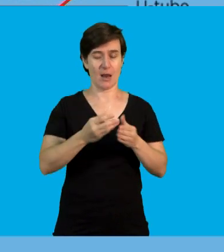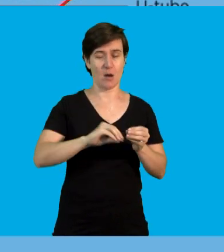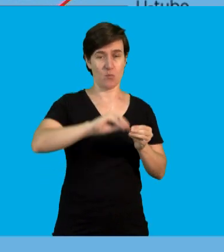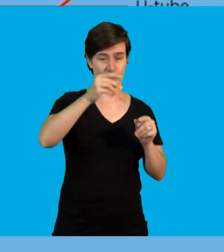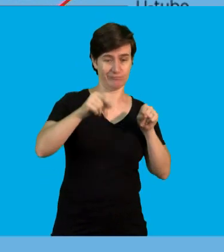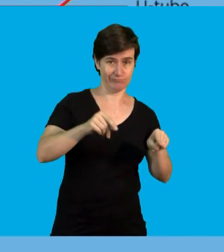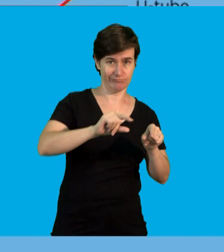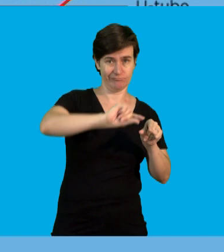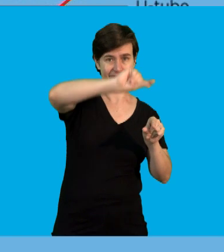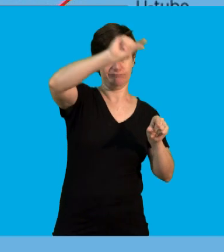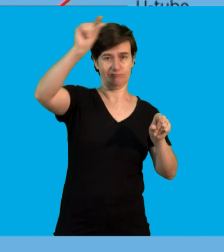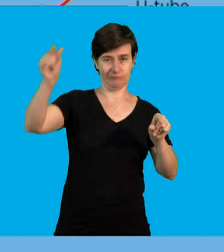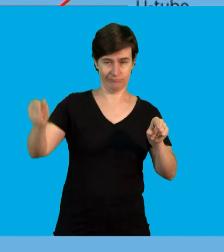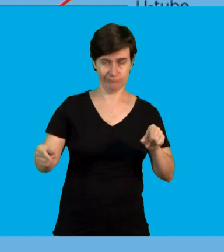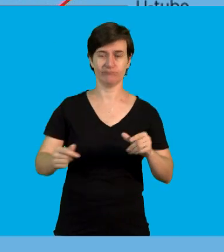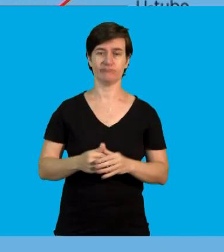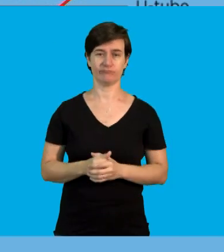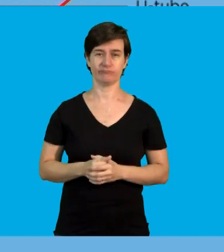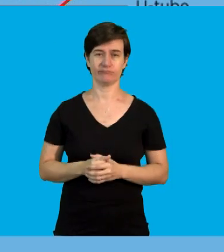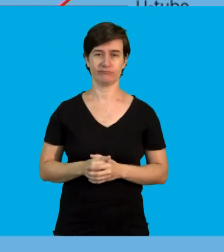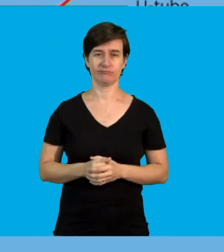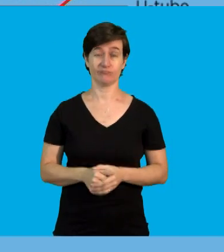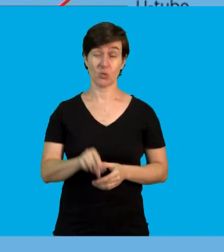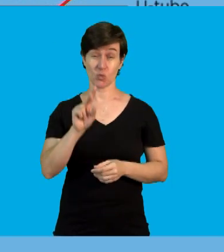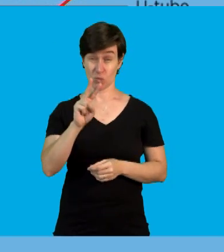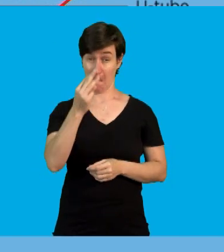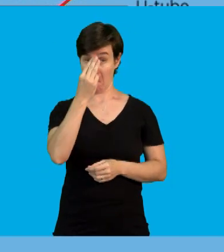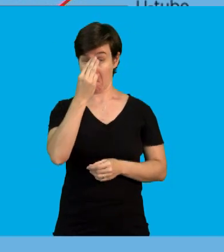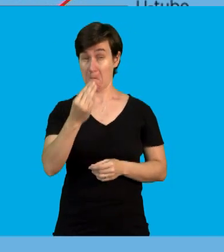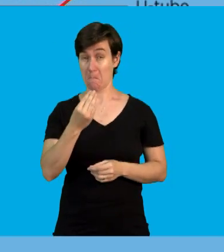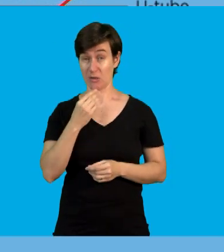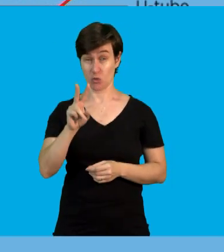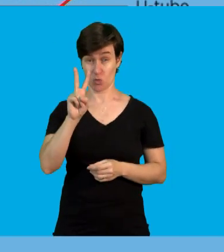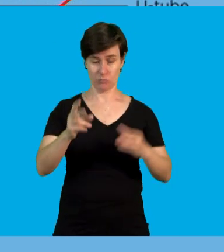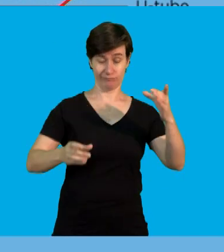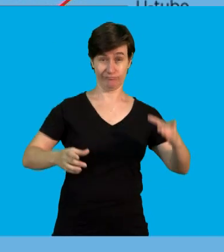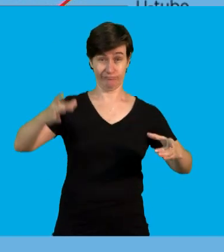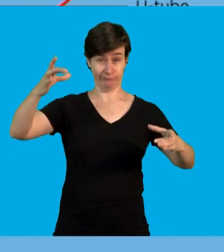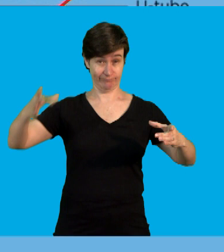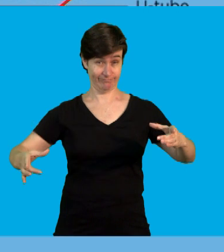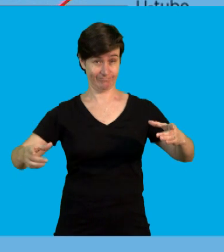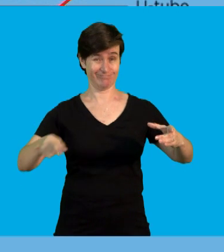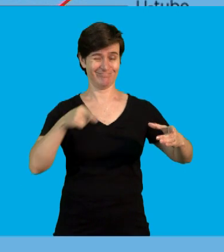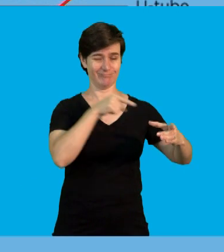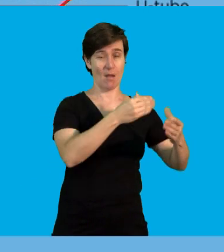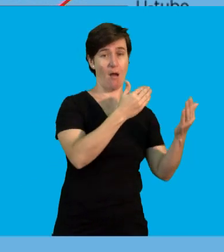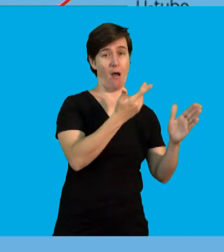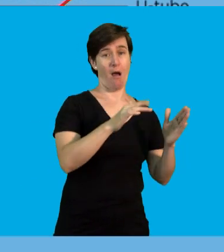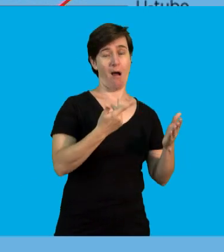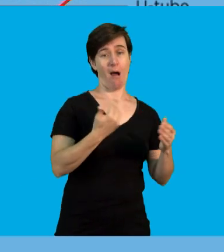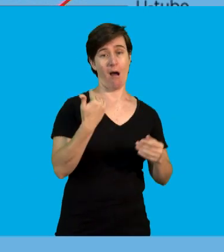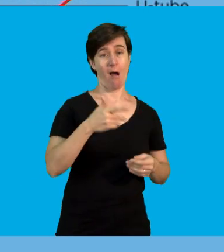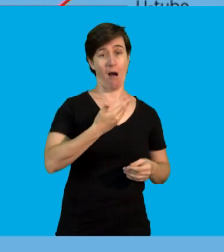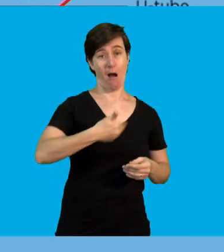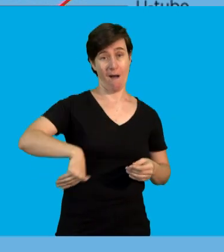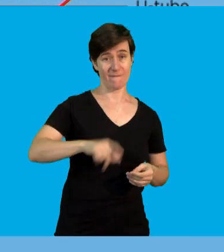move once the cell has been connected to the circuit. So now, on this picture that I have the two beakers, which are known as half cells, and